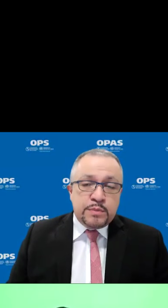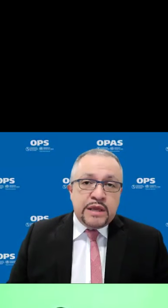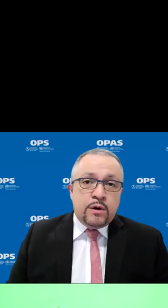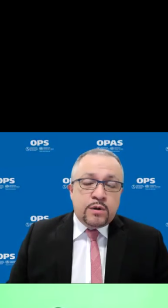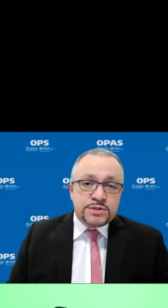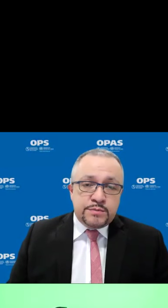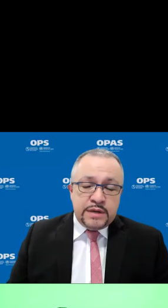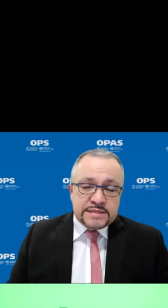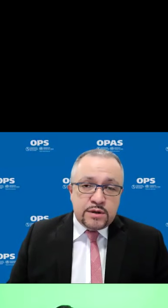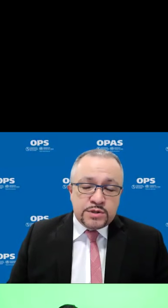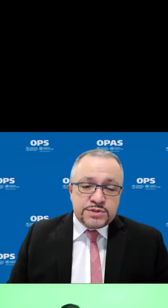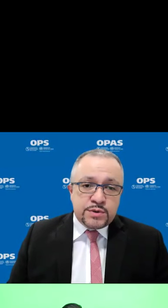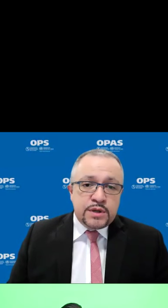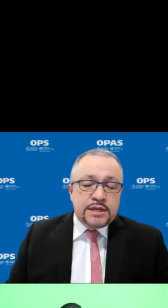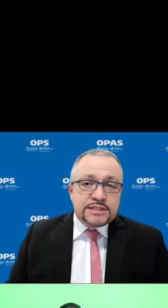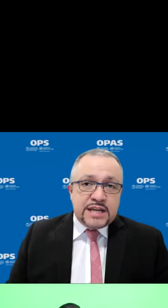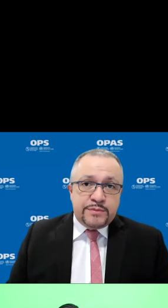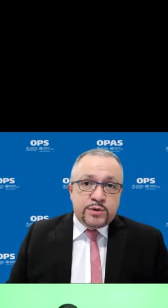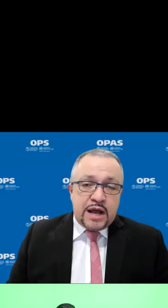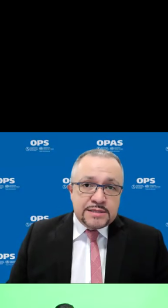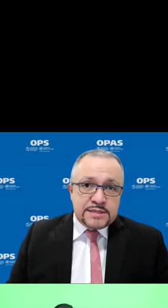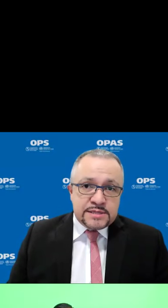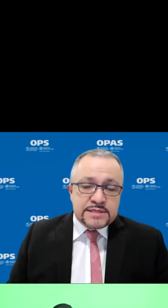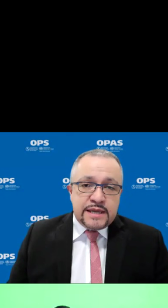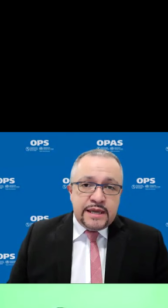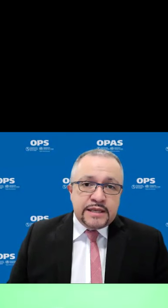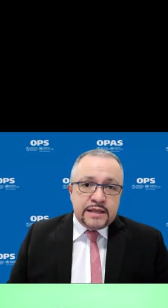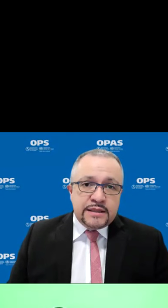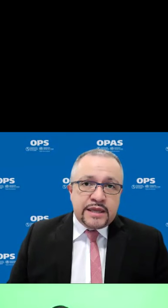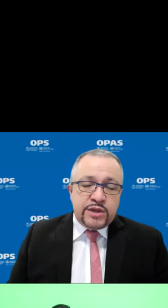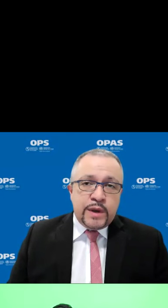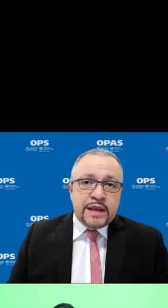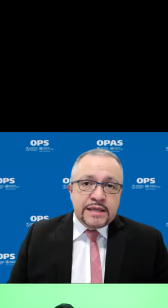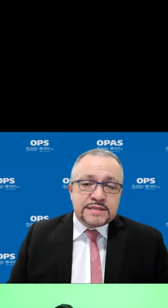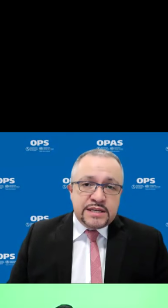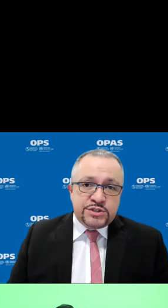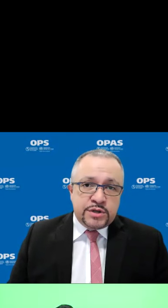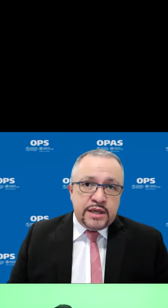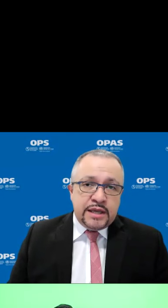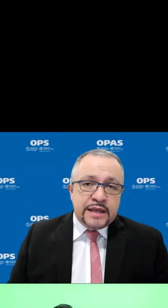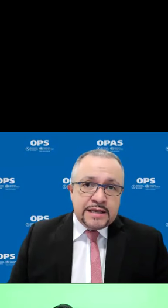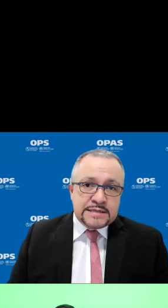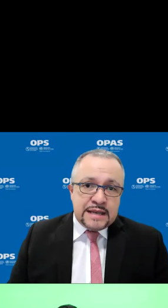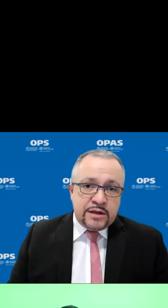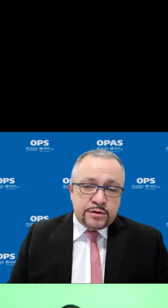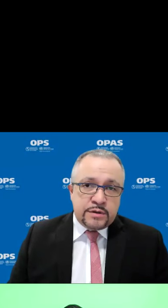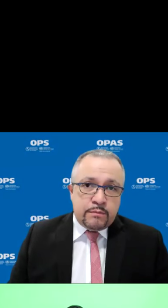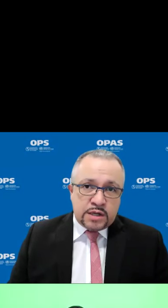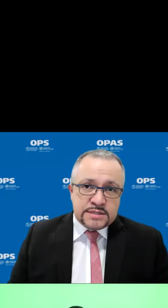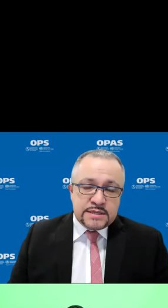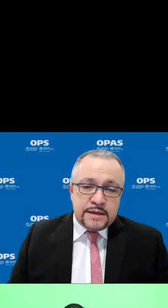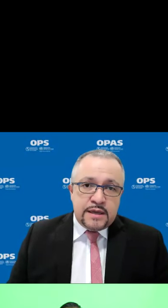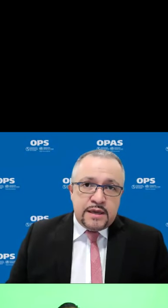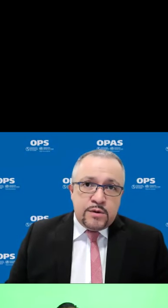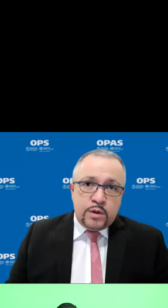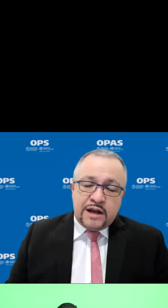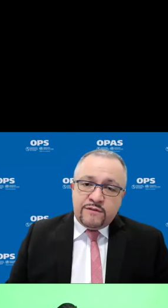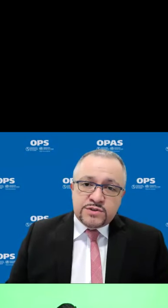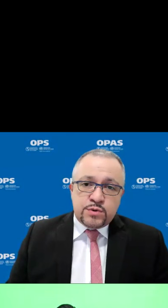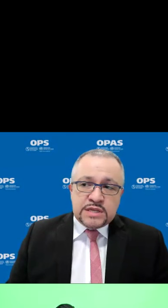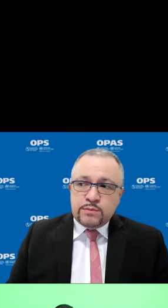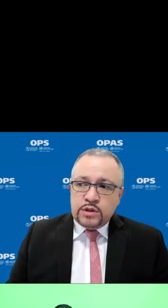so please also type your answers in the Q&A section in the Slido box.